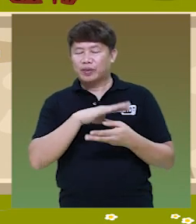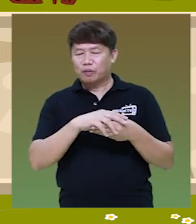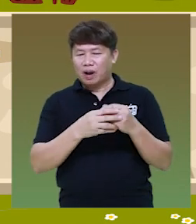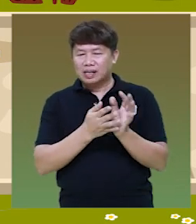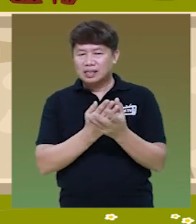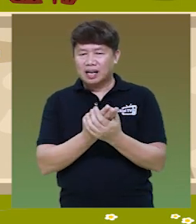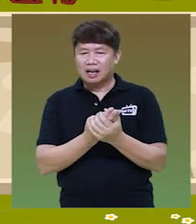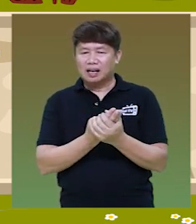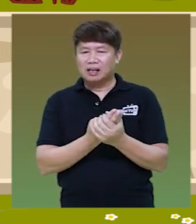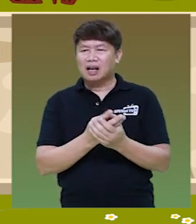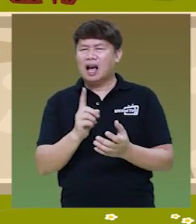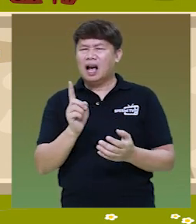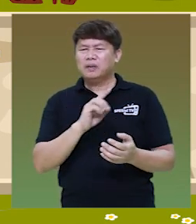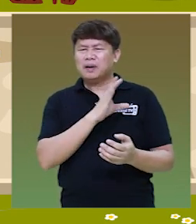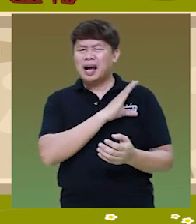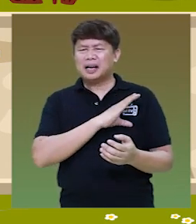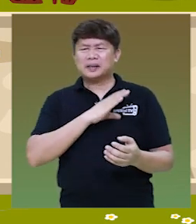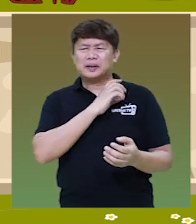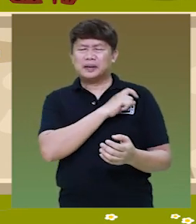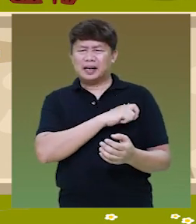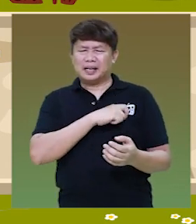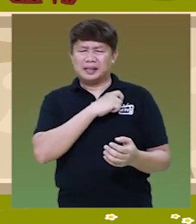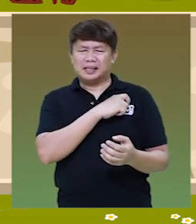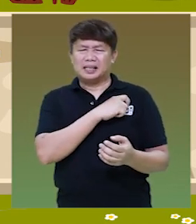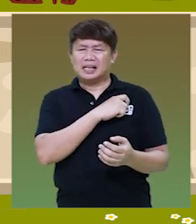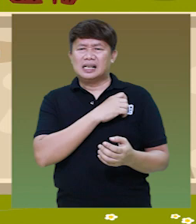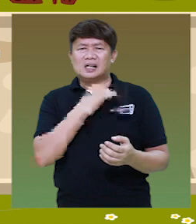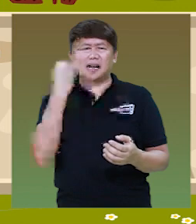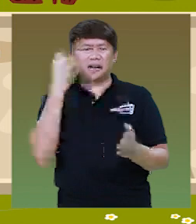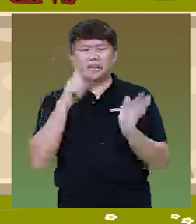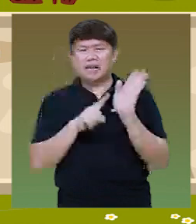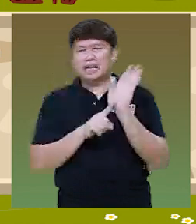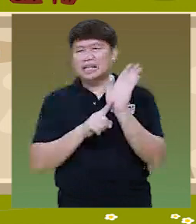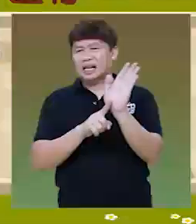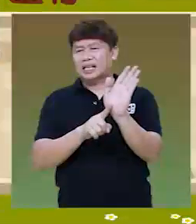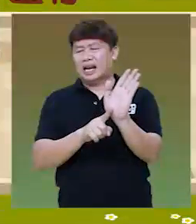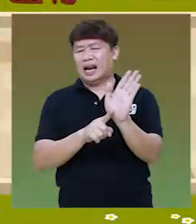What character trait did Jerica show?